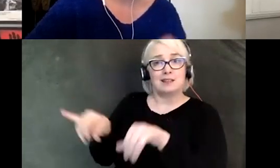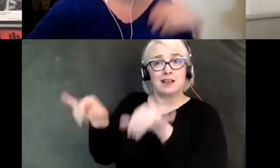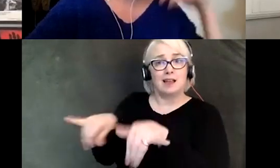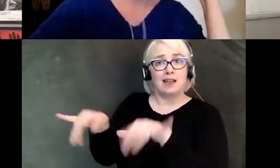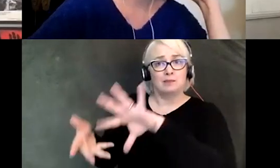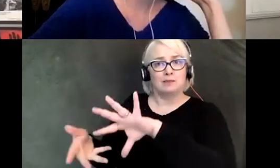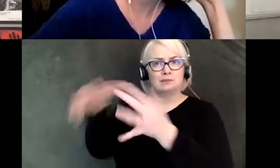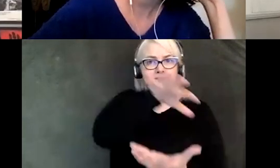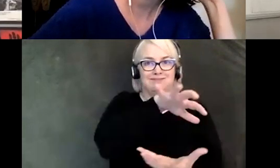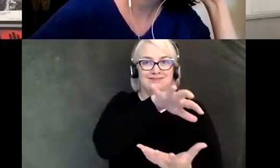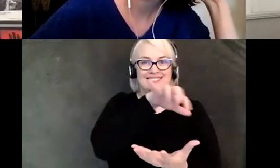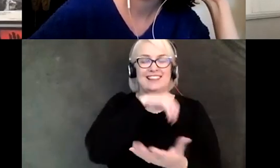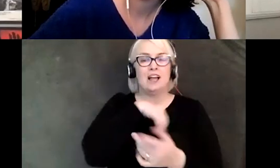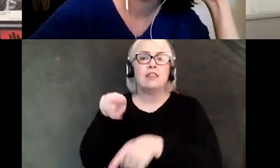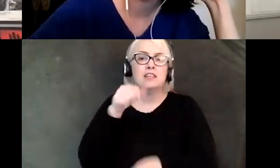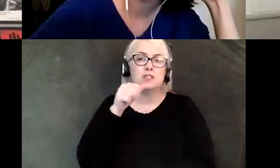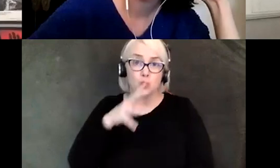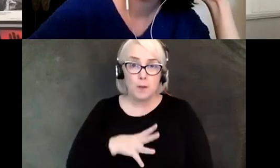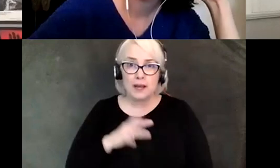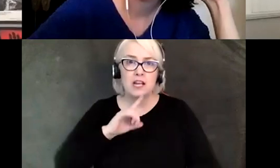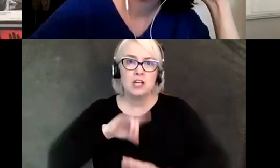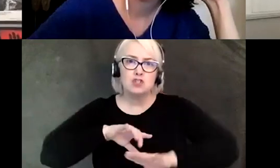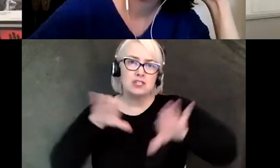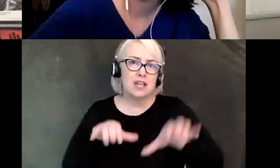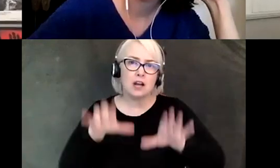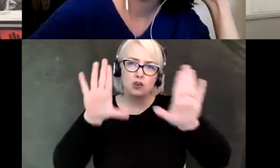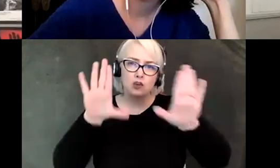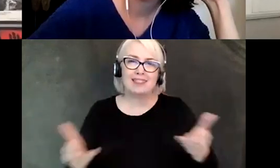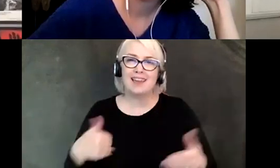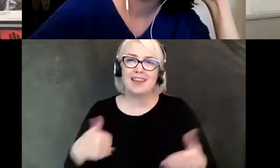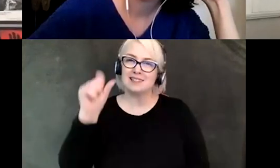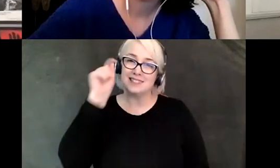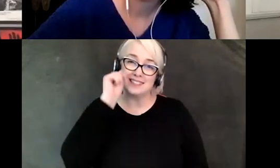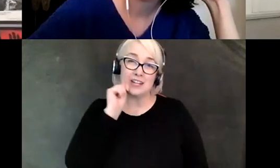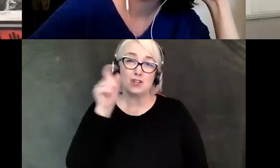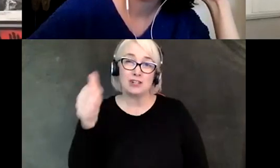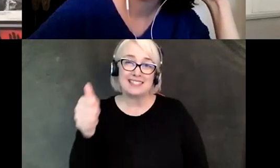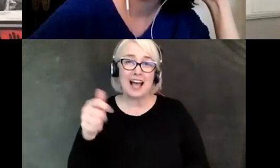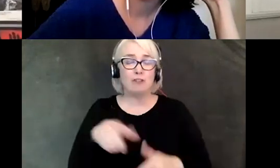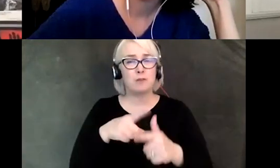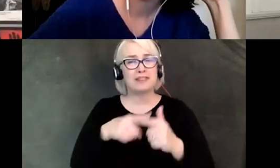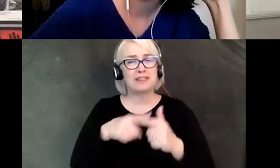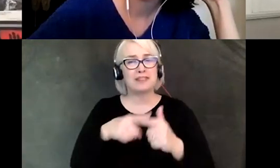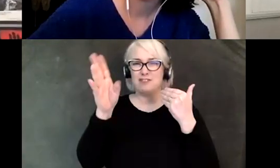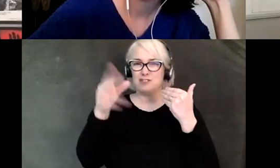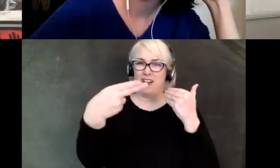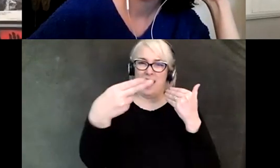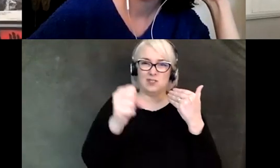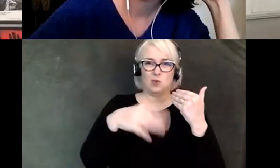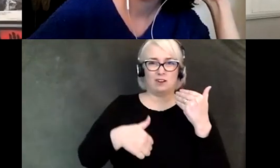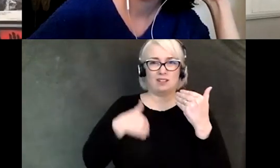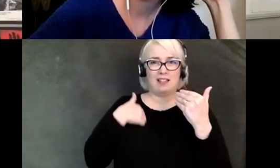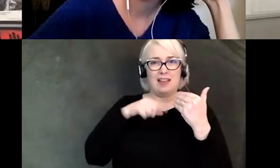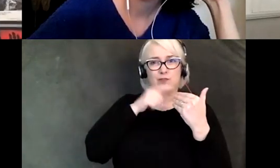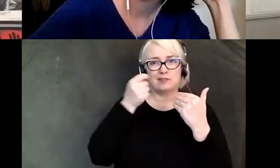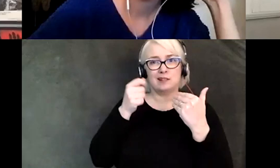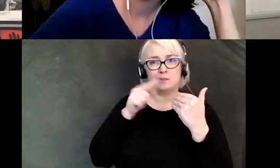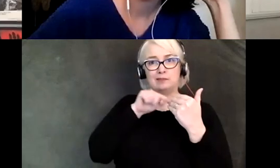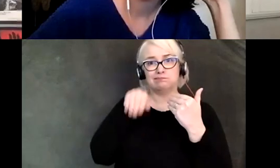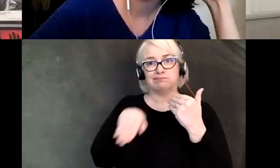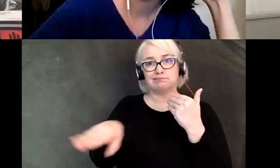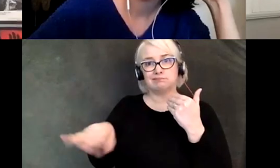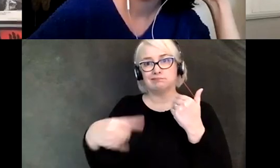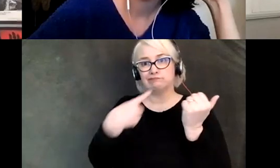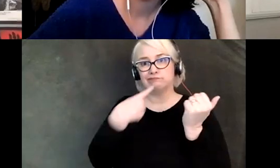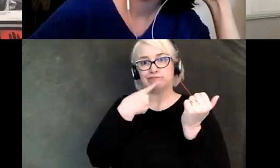who had done this great thing as a teenager whose life after that was really a little bit downhill, a little bit of a letdown. And then you had a woman who